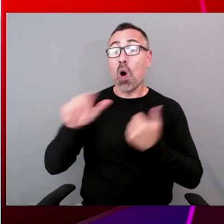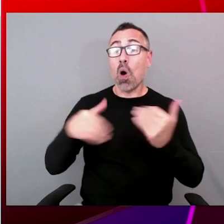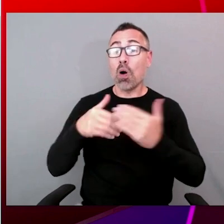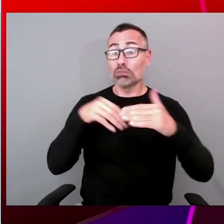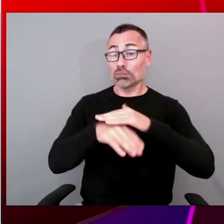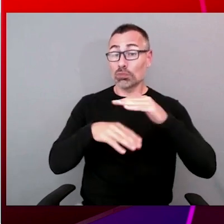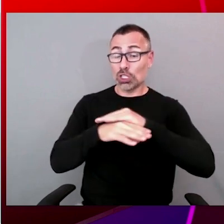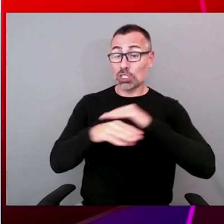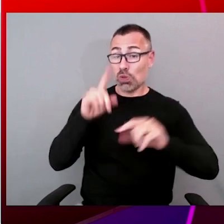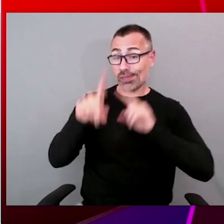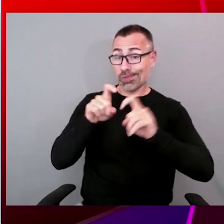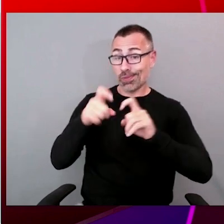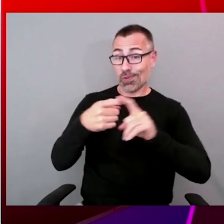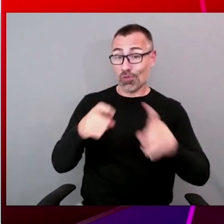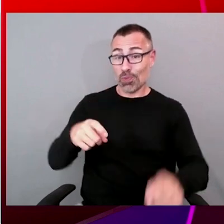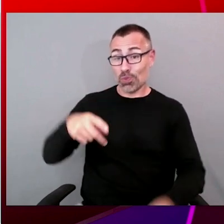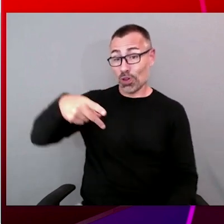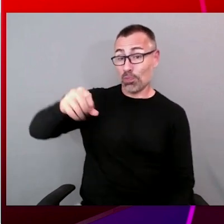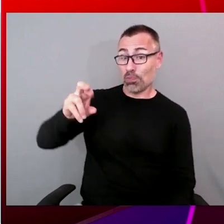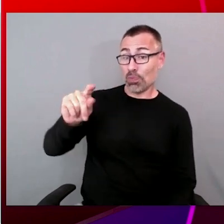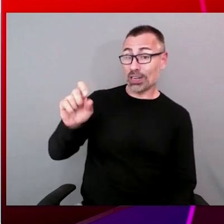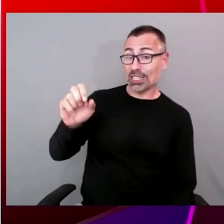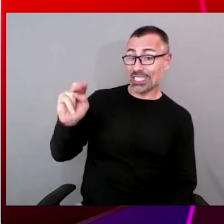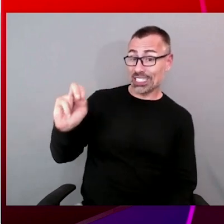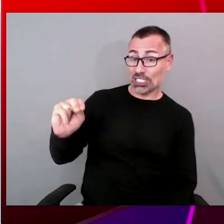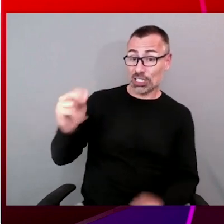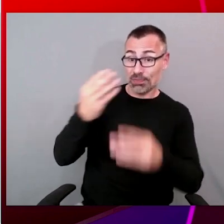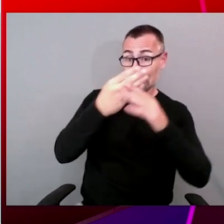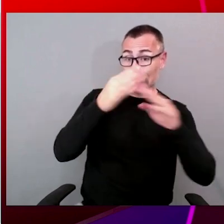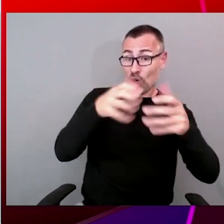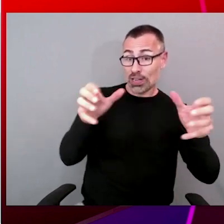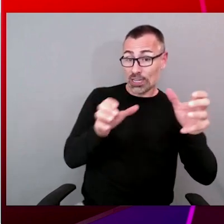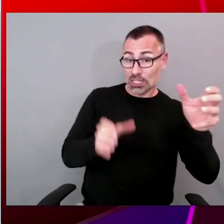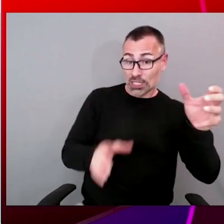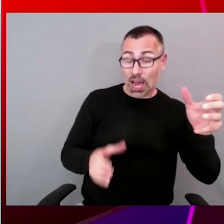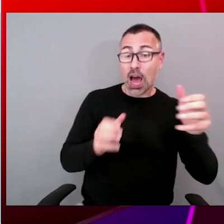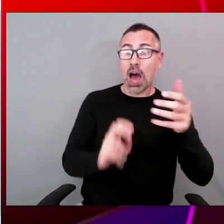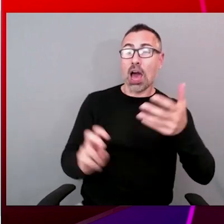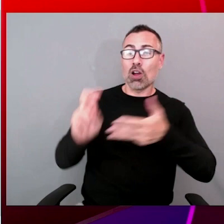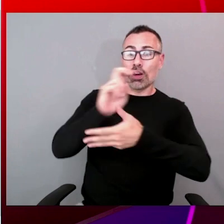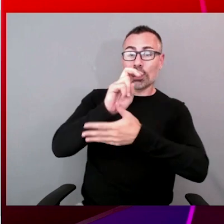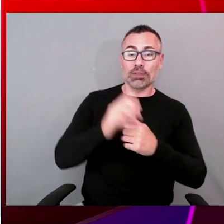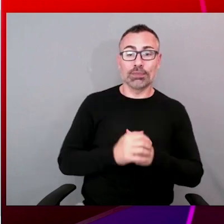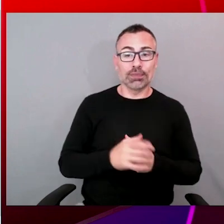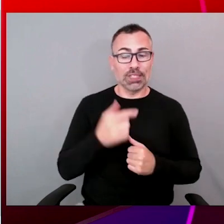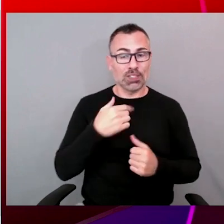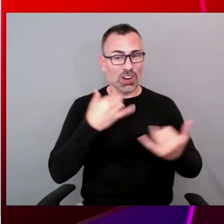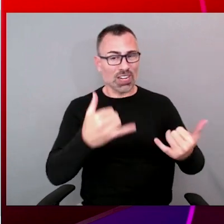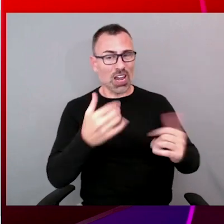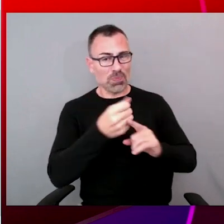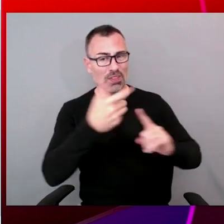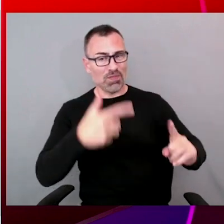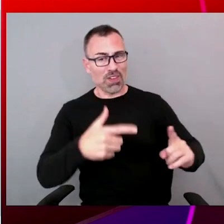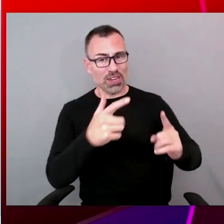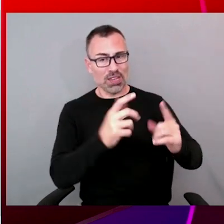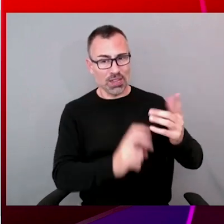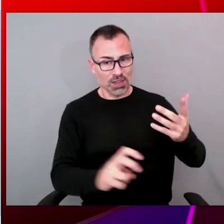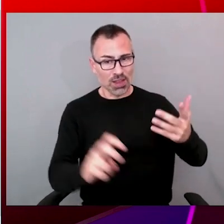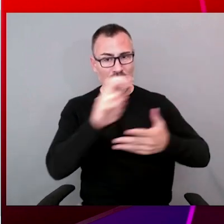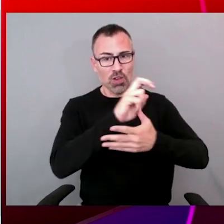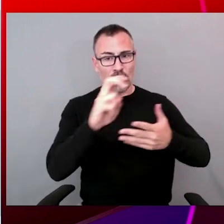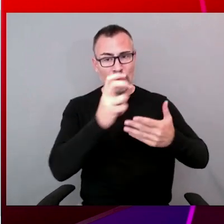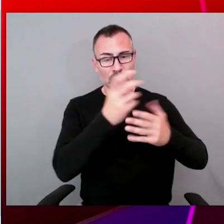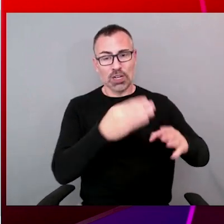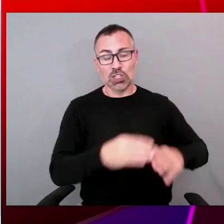your partition hierarchy. So in this example here, I'm just defining the partition hierarchy based on destination fields, and I'm